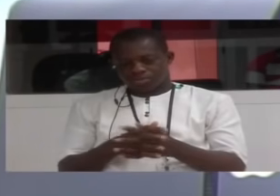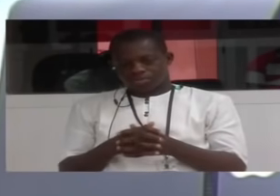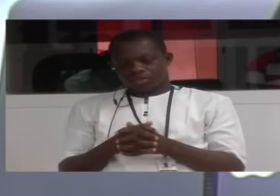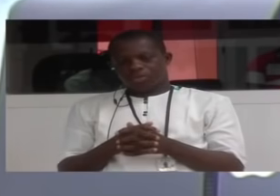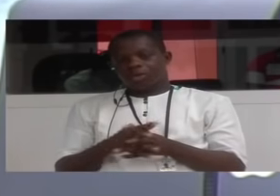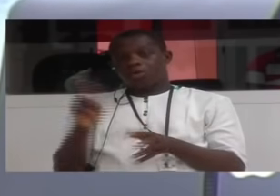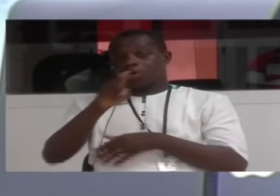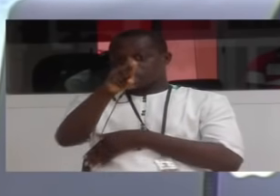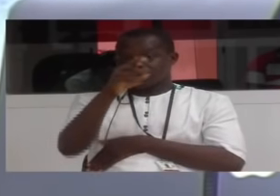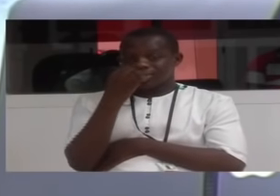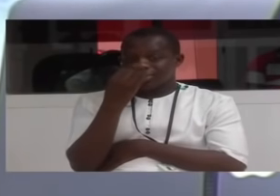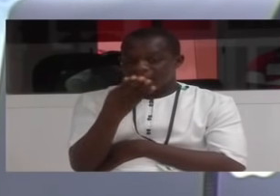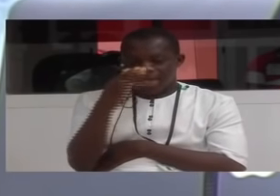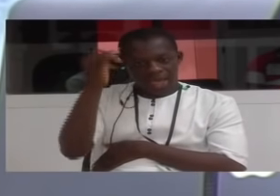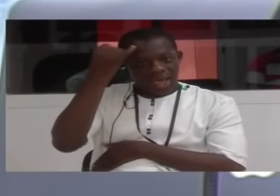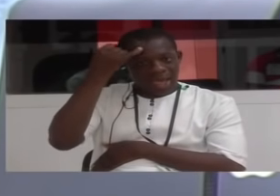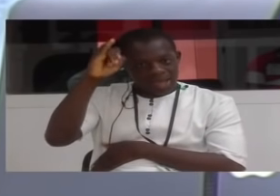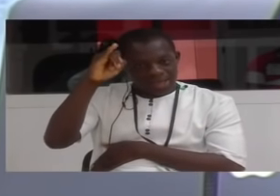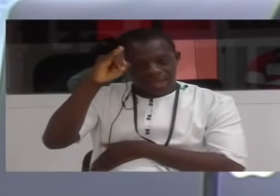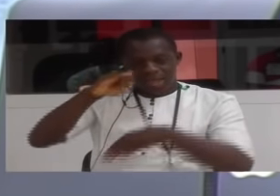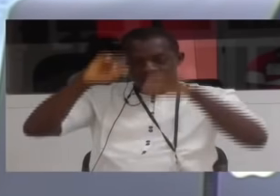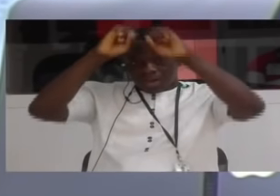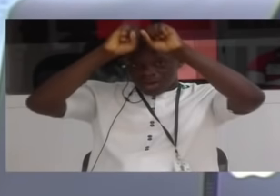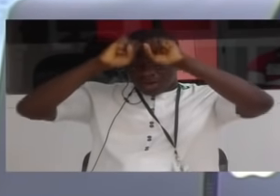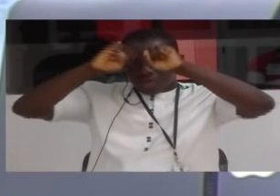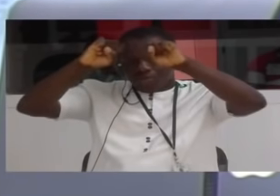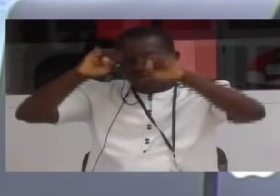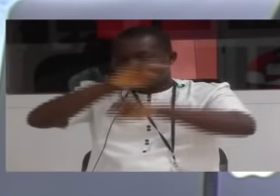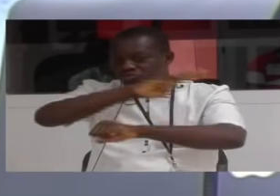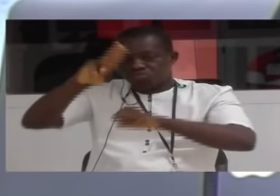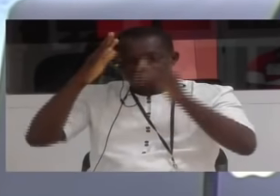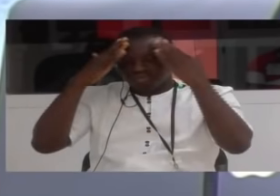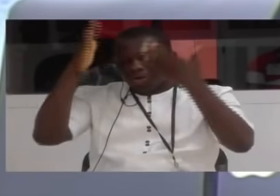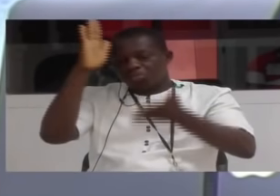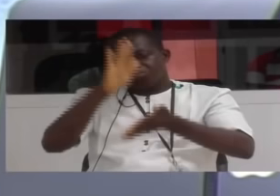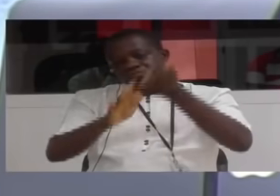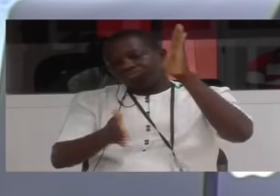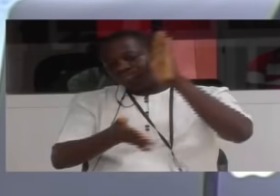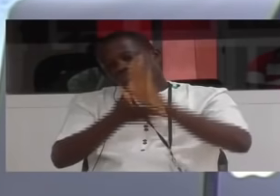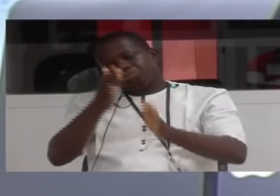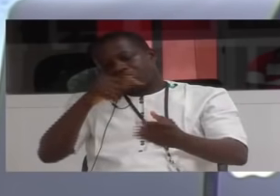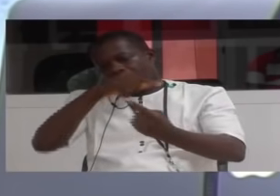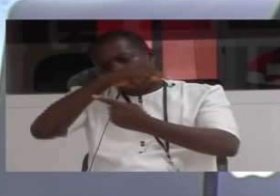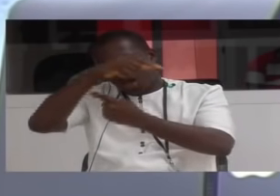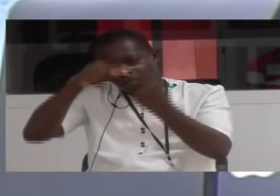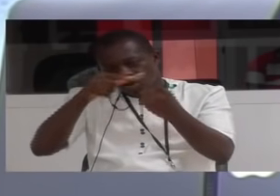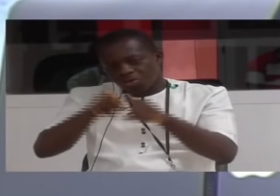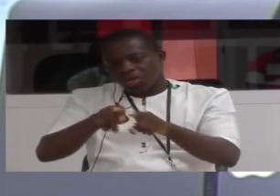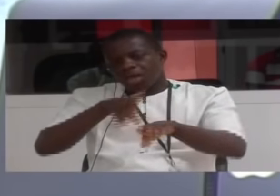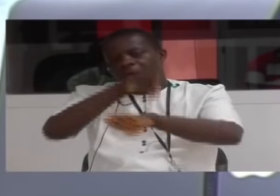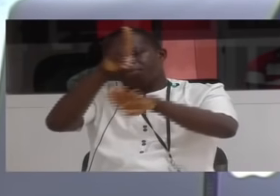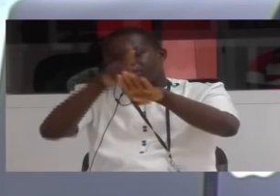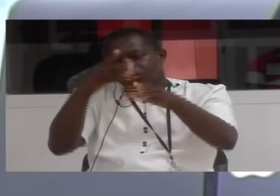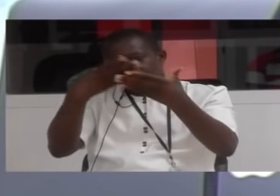do you say to the suggestion that the government did not know anything about the fate or whereabouts of these